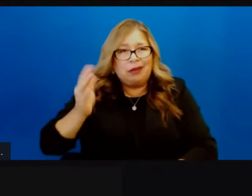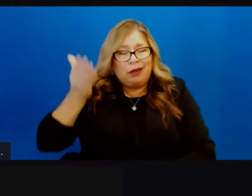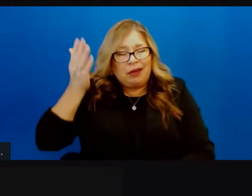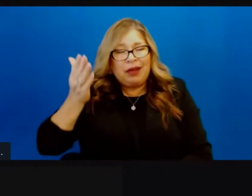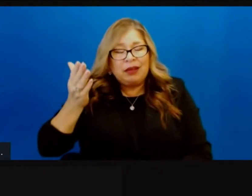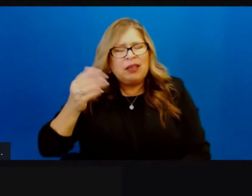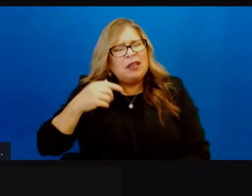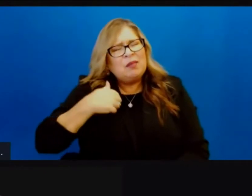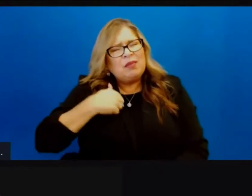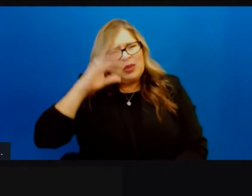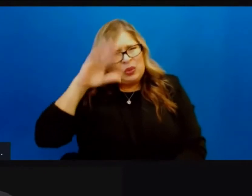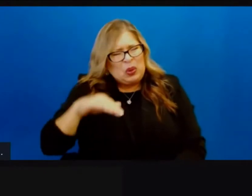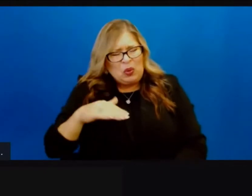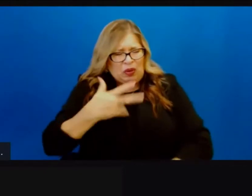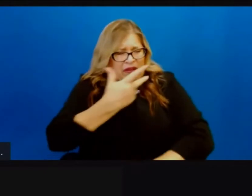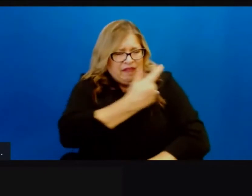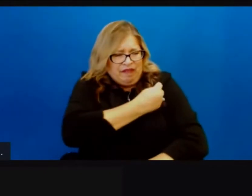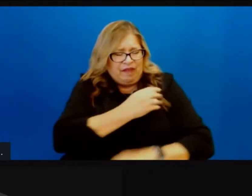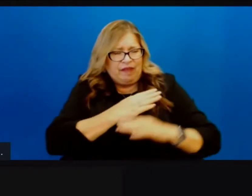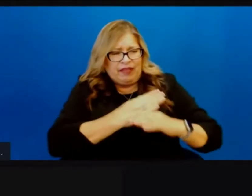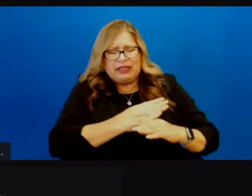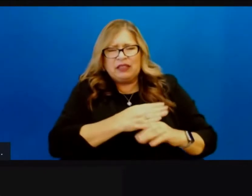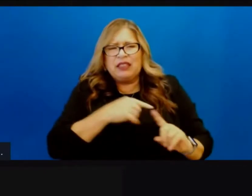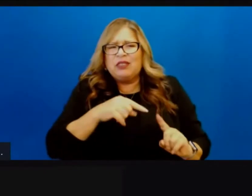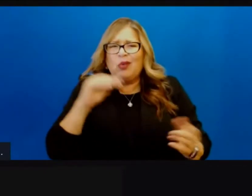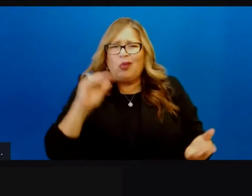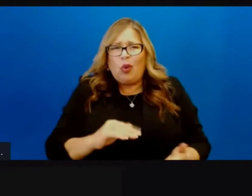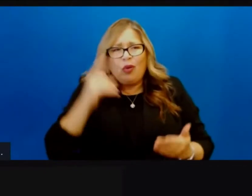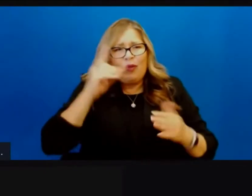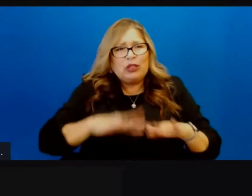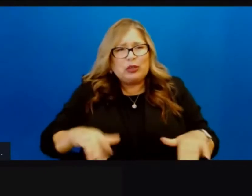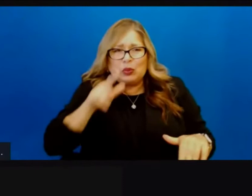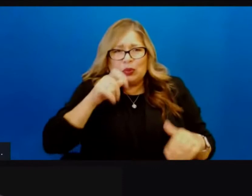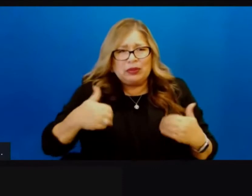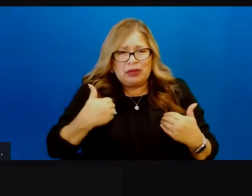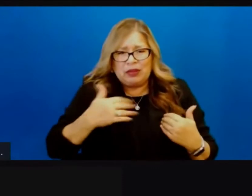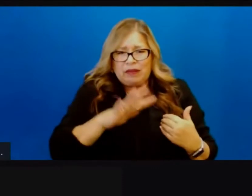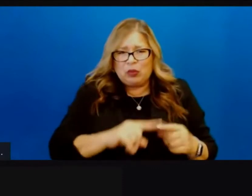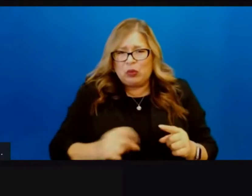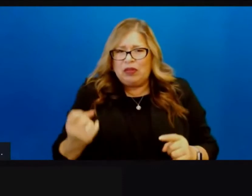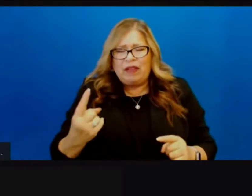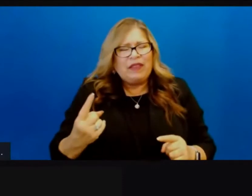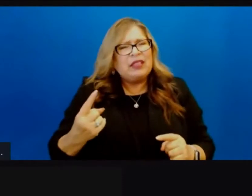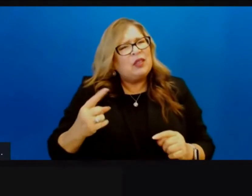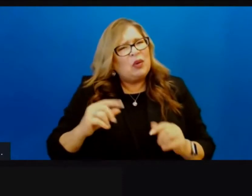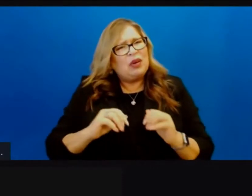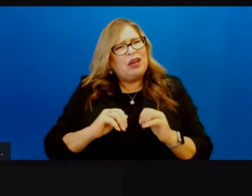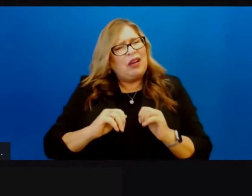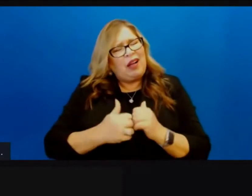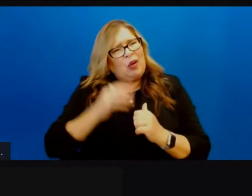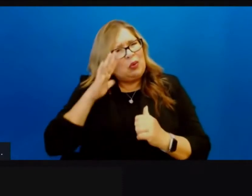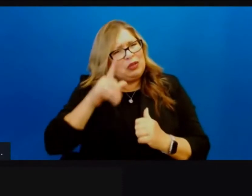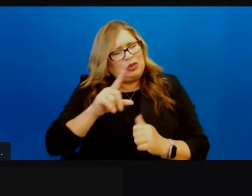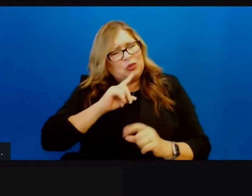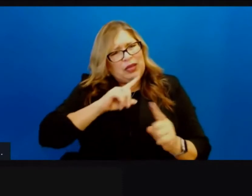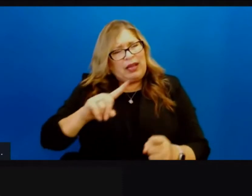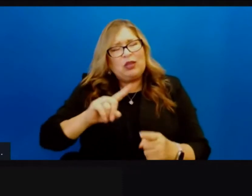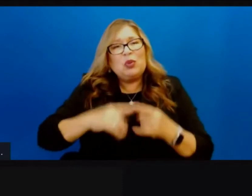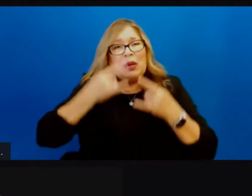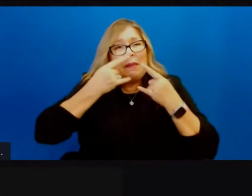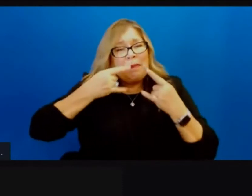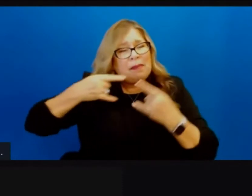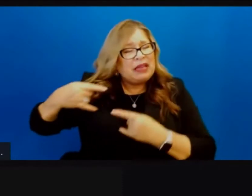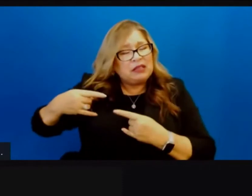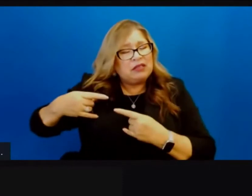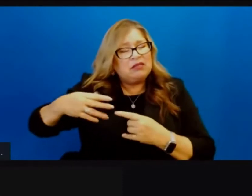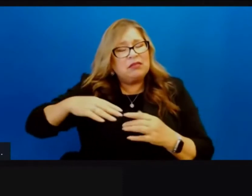children ages 5 to 11, how would you react if the lifting of the mask mandate in K-12 indoor settings leads to a surge in transmission